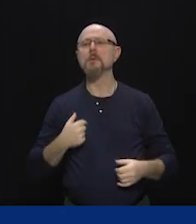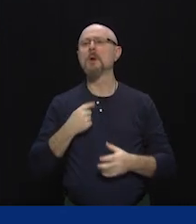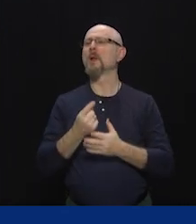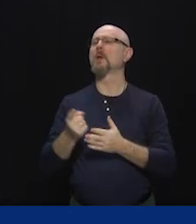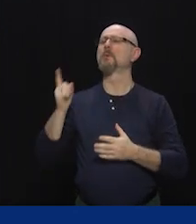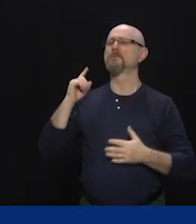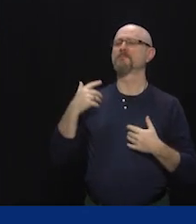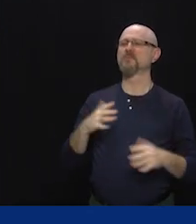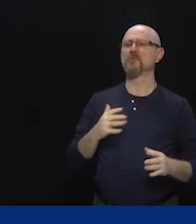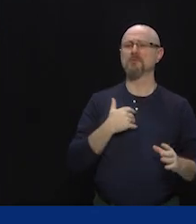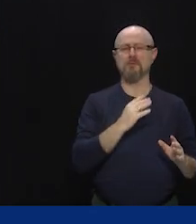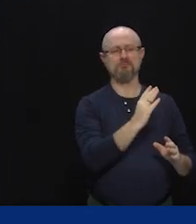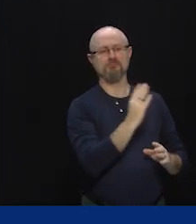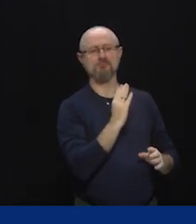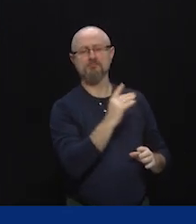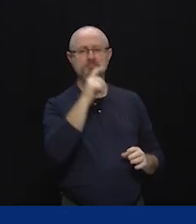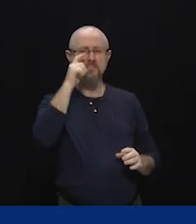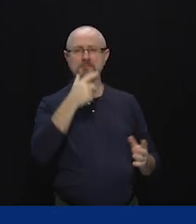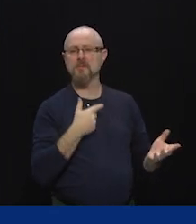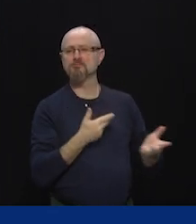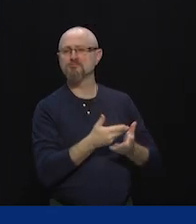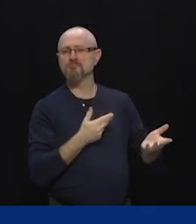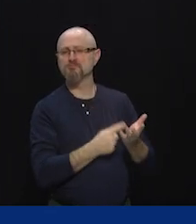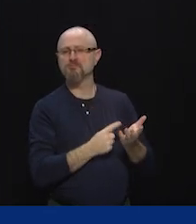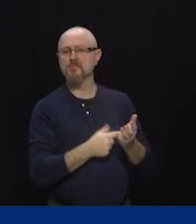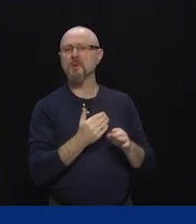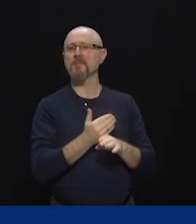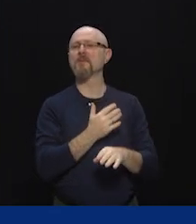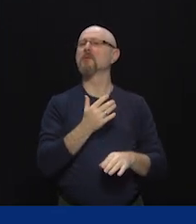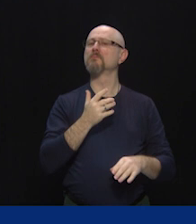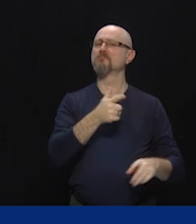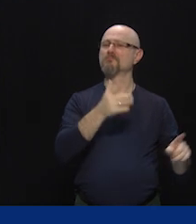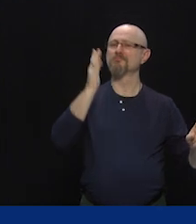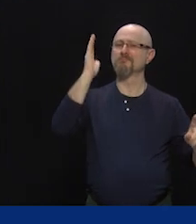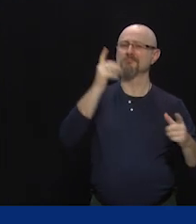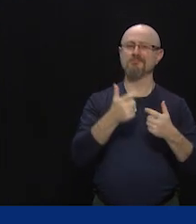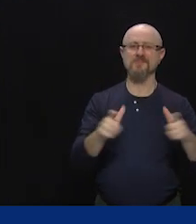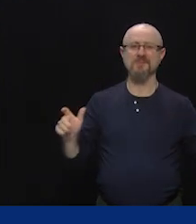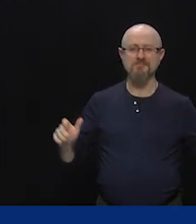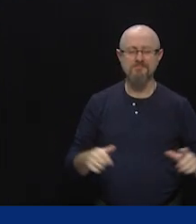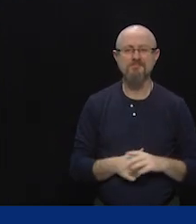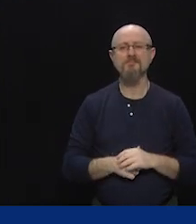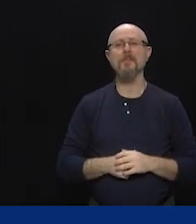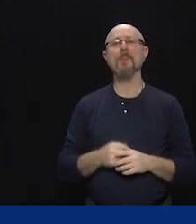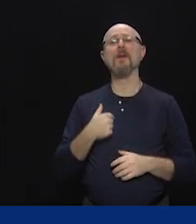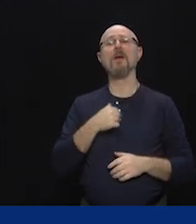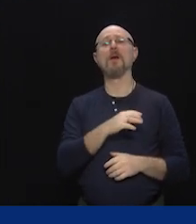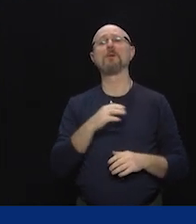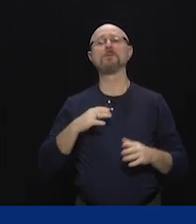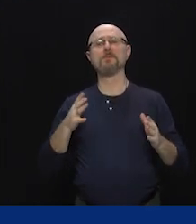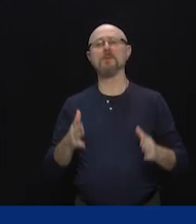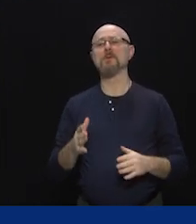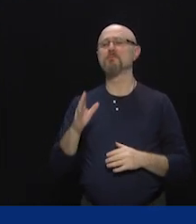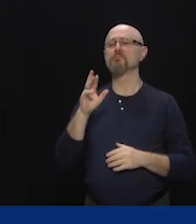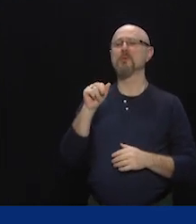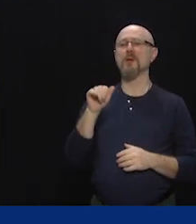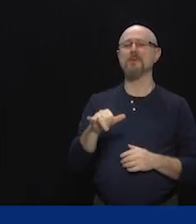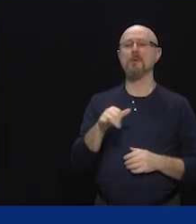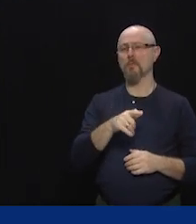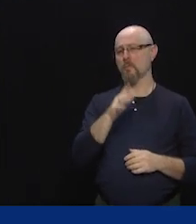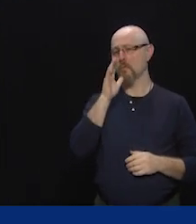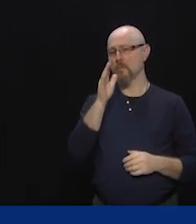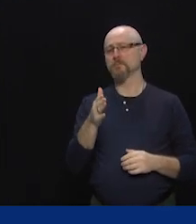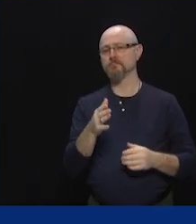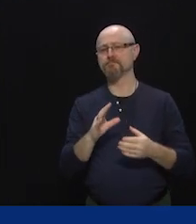before he did his national press conference. And I will be talking, Commissioner Bray will be giving an update on what our specific asks are